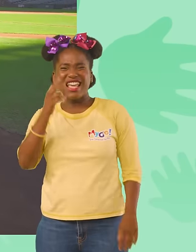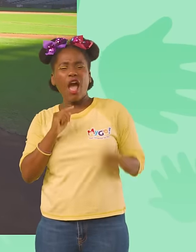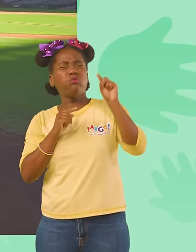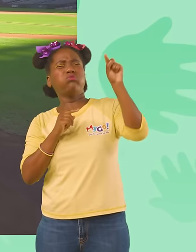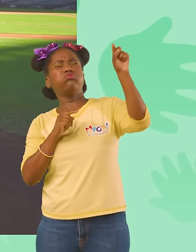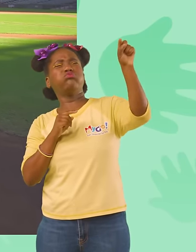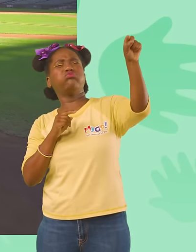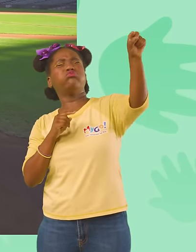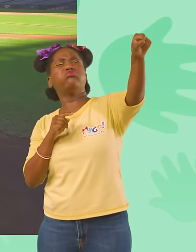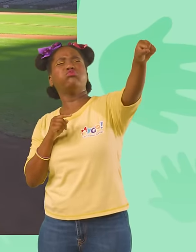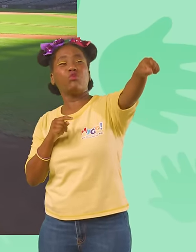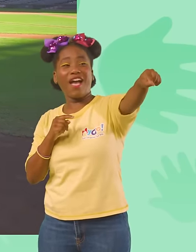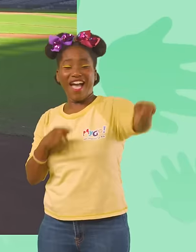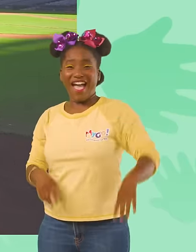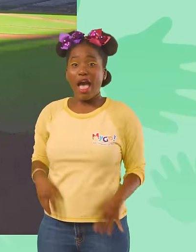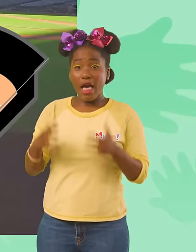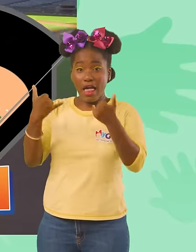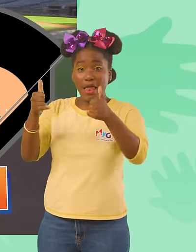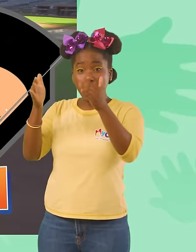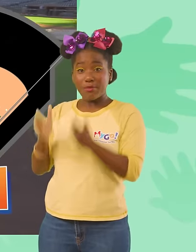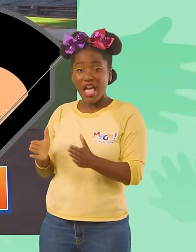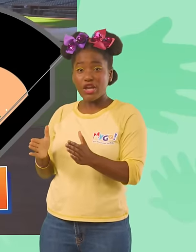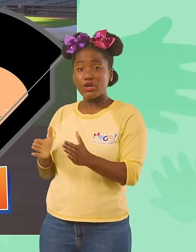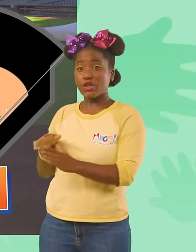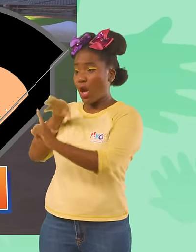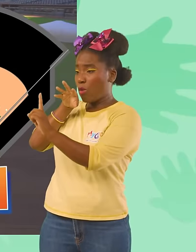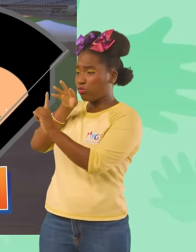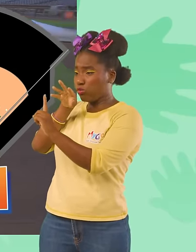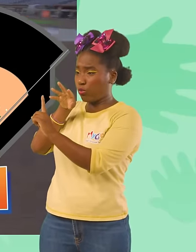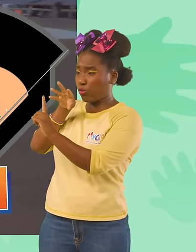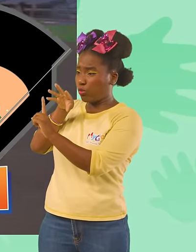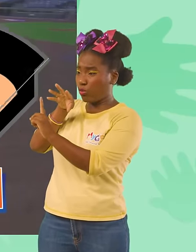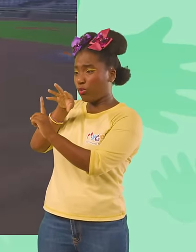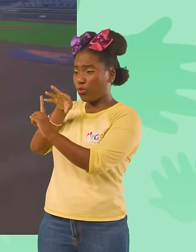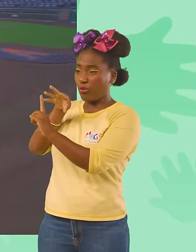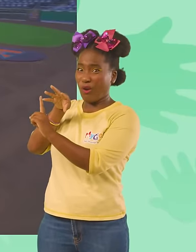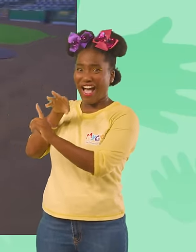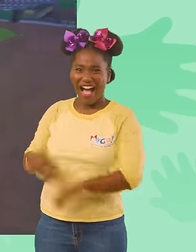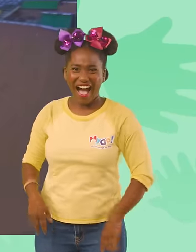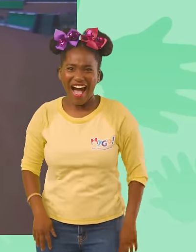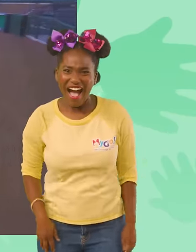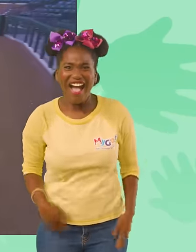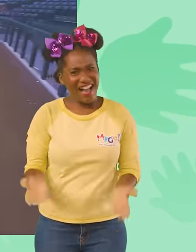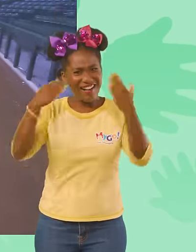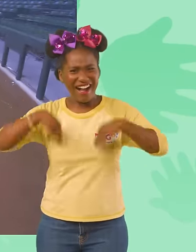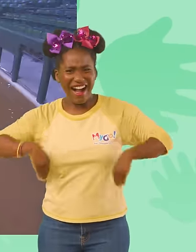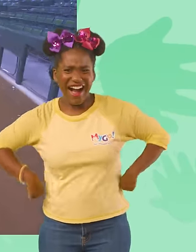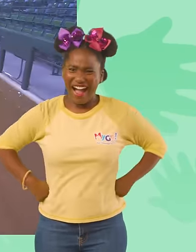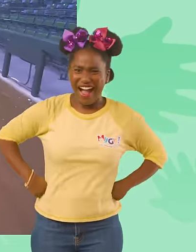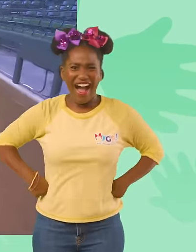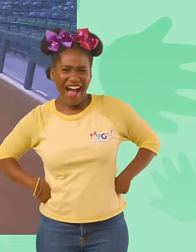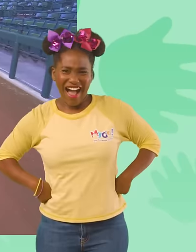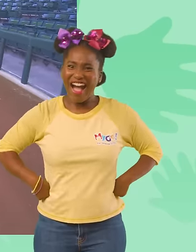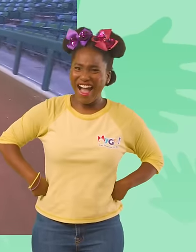Whoa! And then the infield. Whoa, that's a lot of cool dirt. And over here,